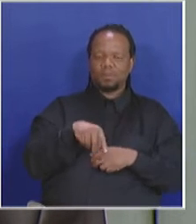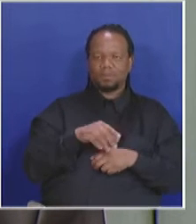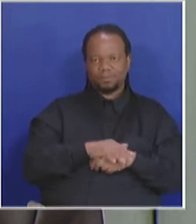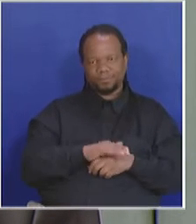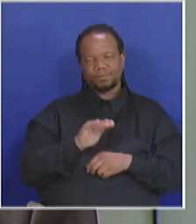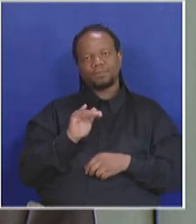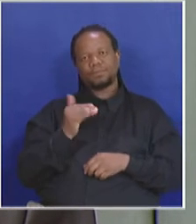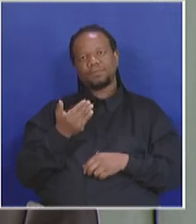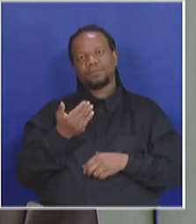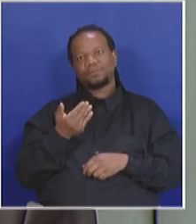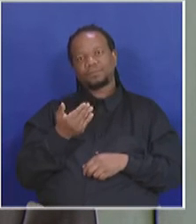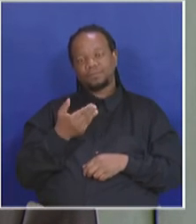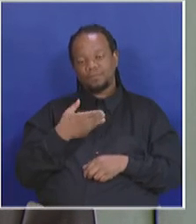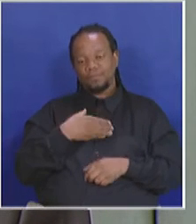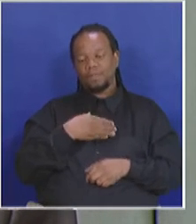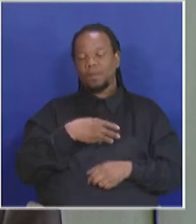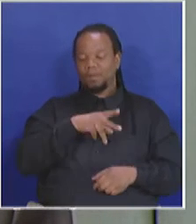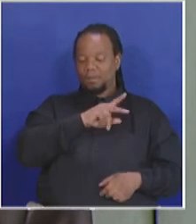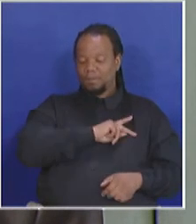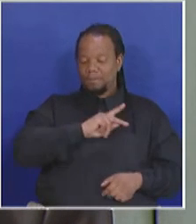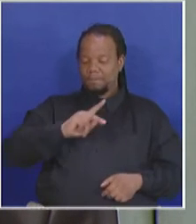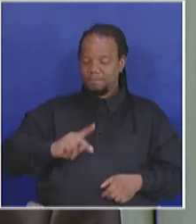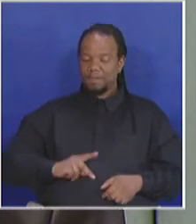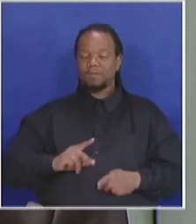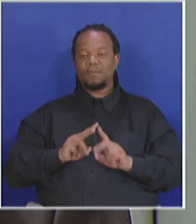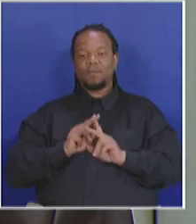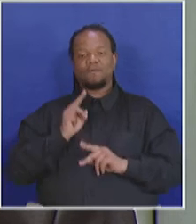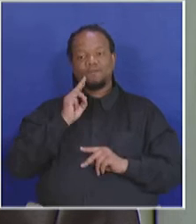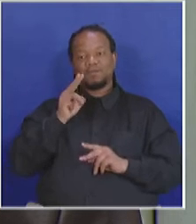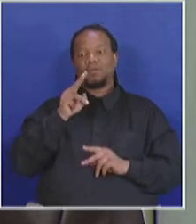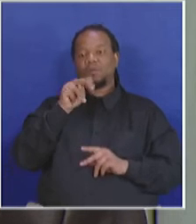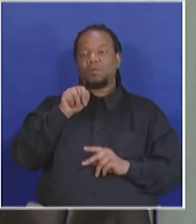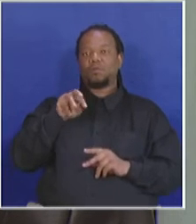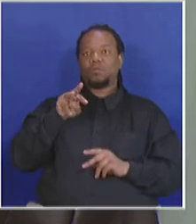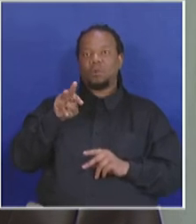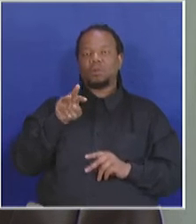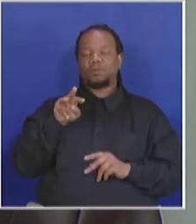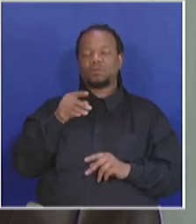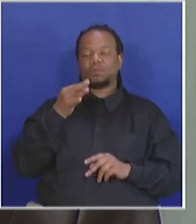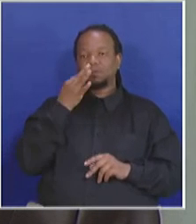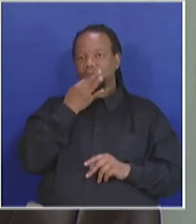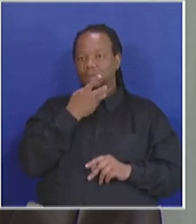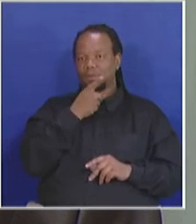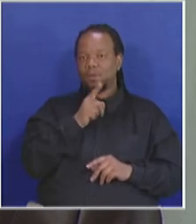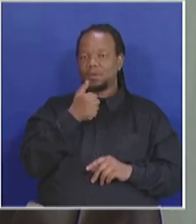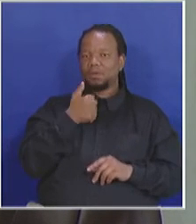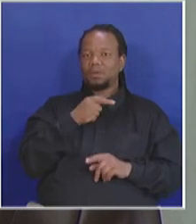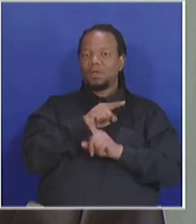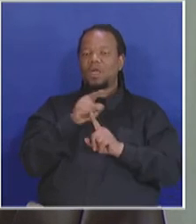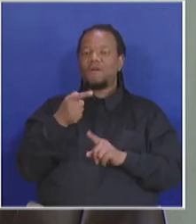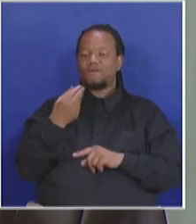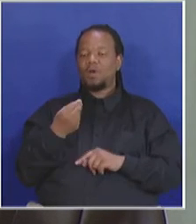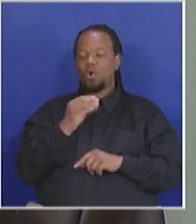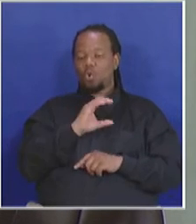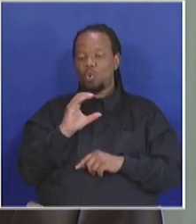of this house to the province indicated that the provincial infrastructure budget, including conditional grants, amount